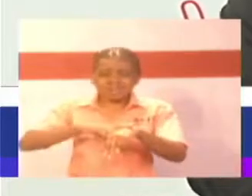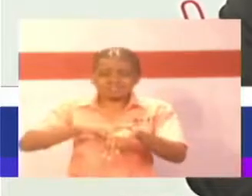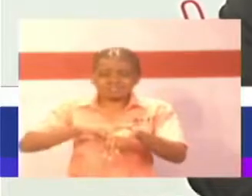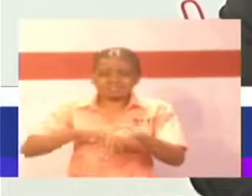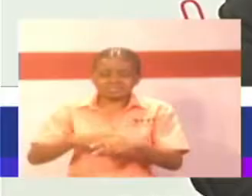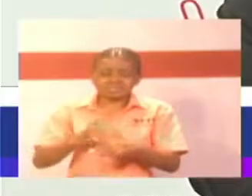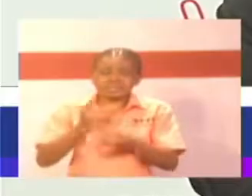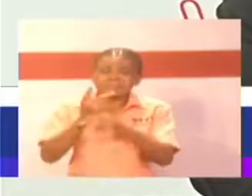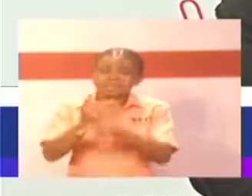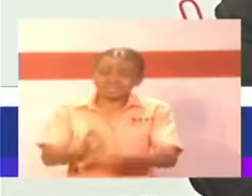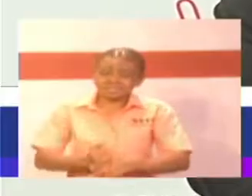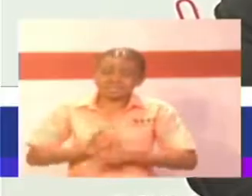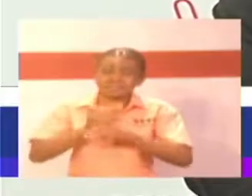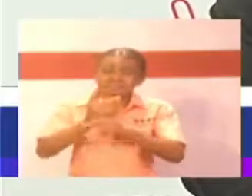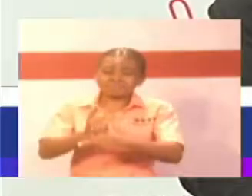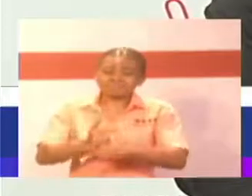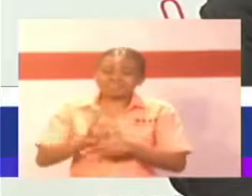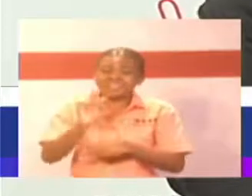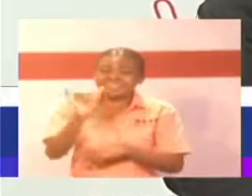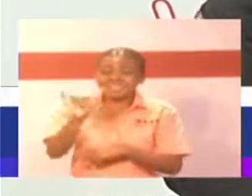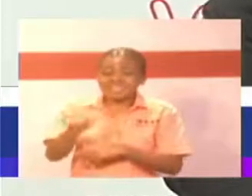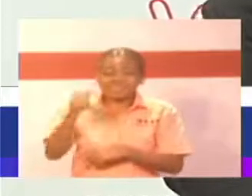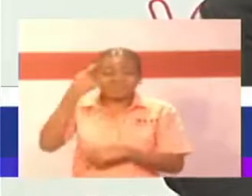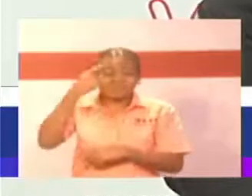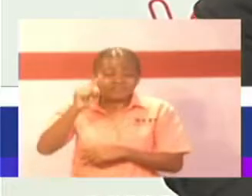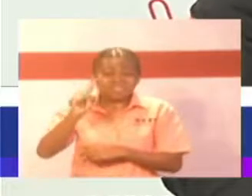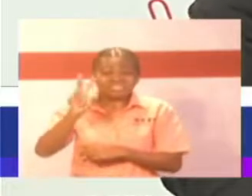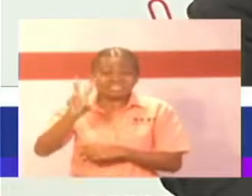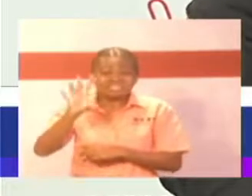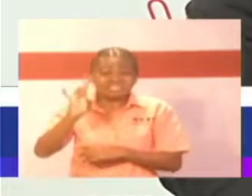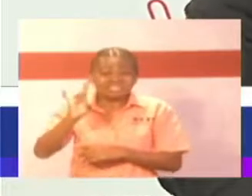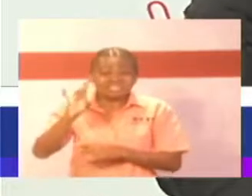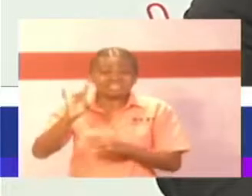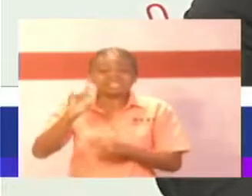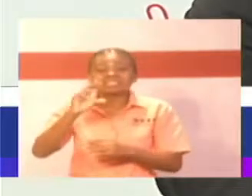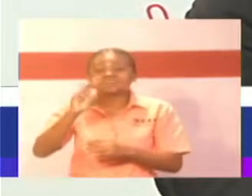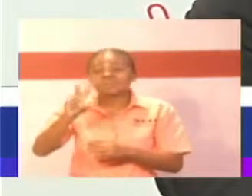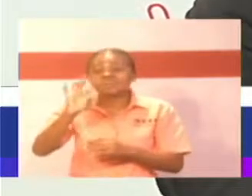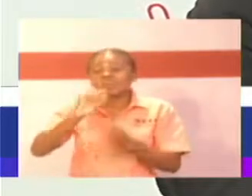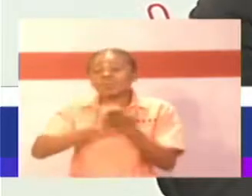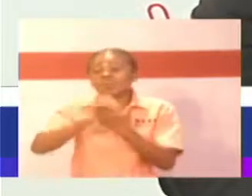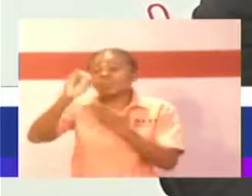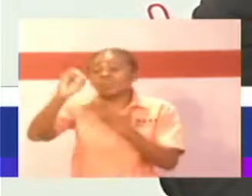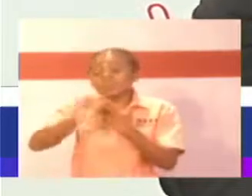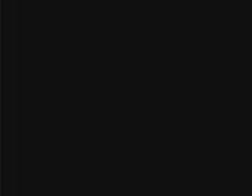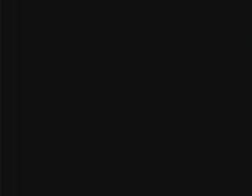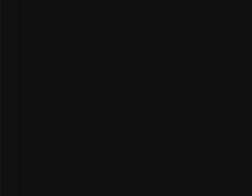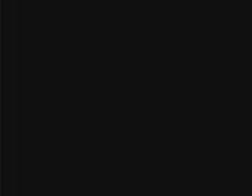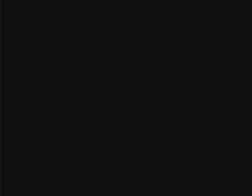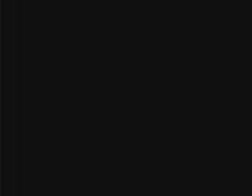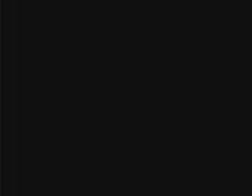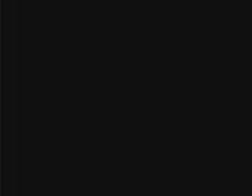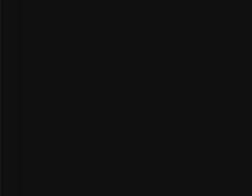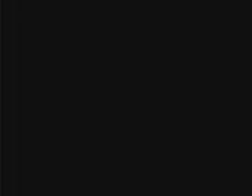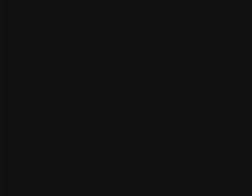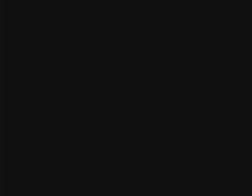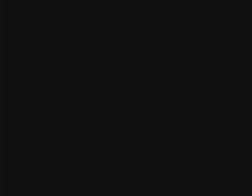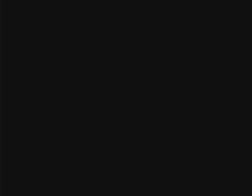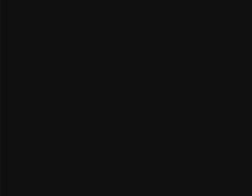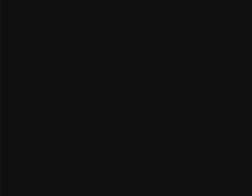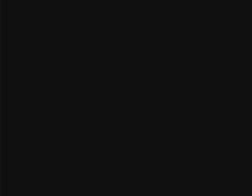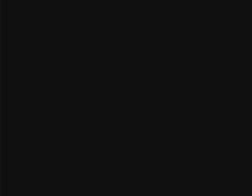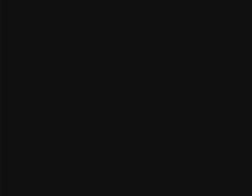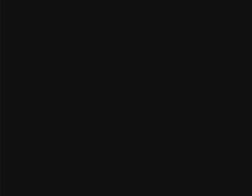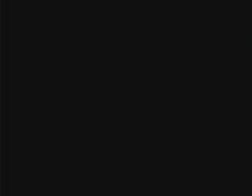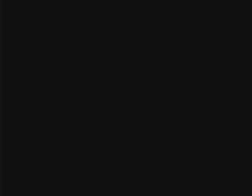on the 28th and 29th of October, Friday and Saturday. We are pleased to have Dr. Best with us this morning,